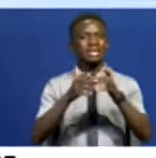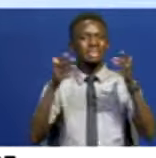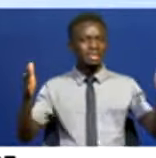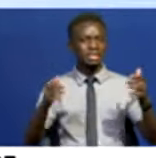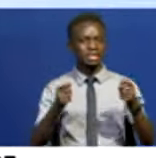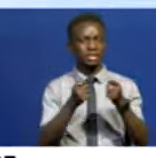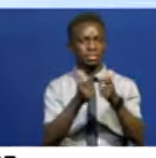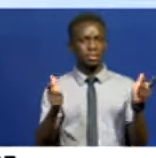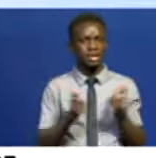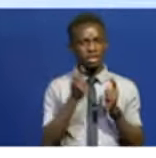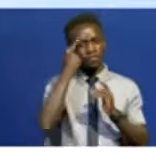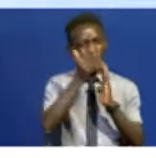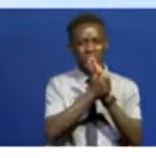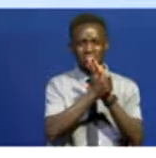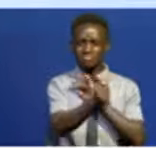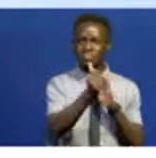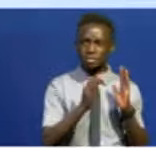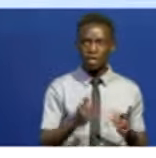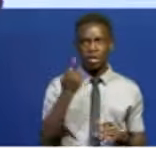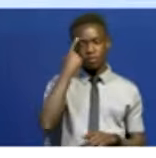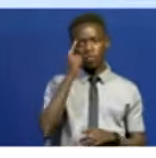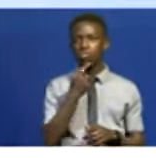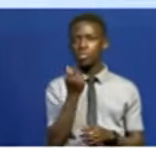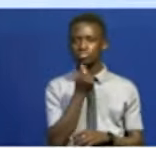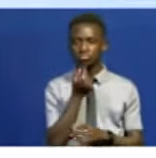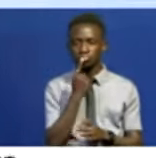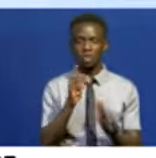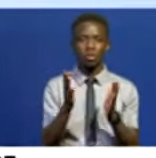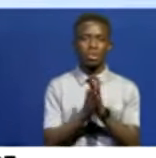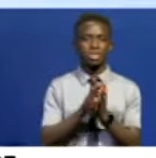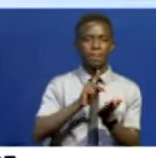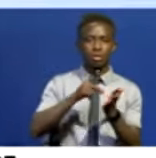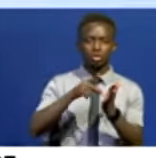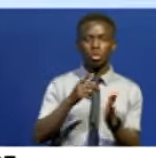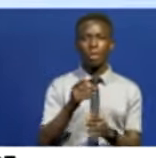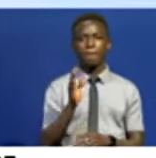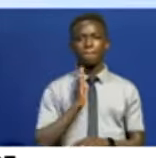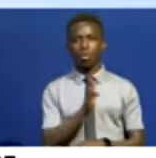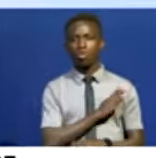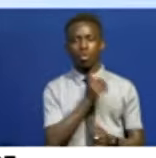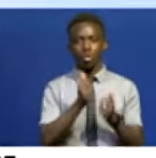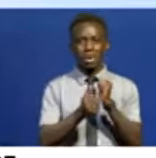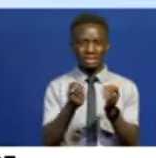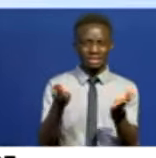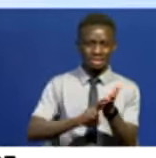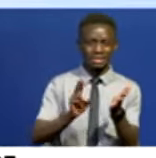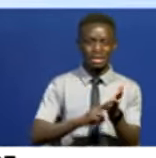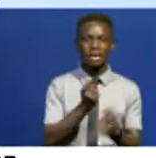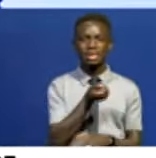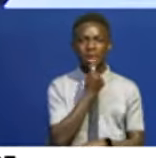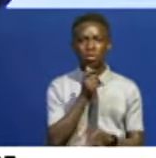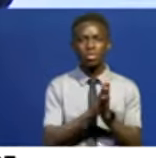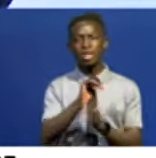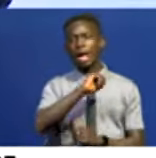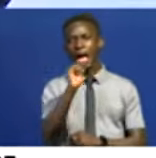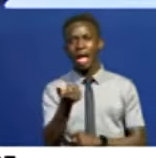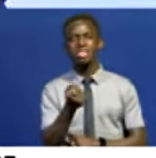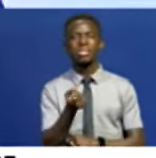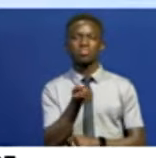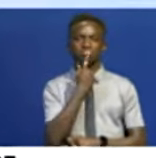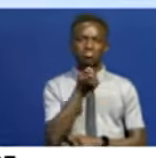the Pharmaceutical and Poisons Board that registers drugs and all the other pharmaceutical products that are